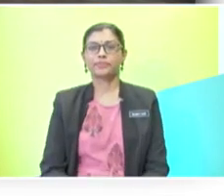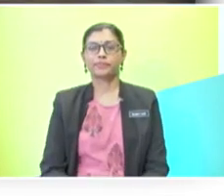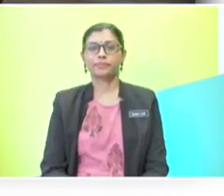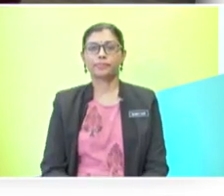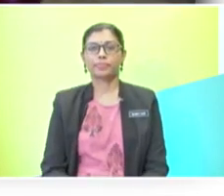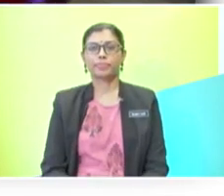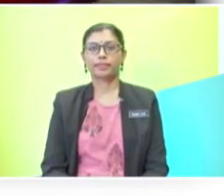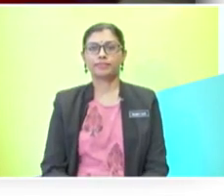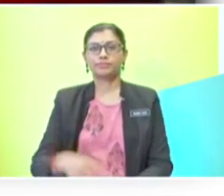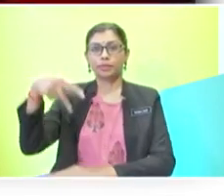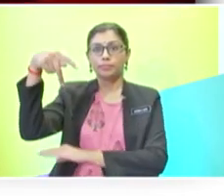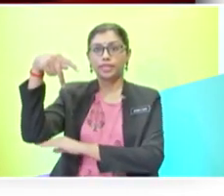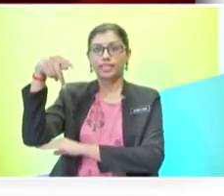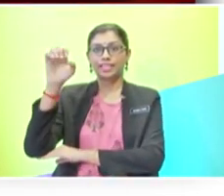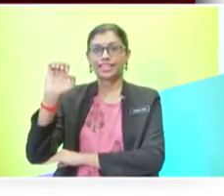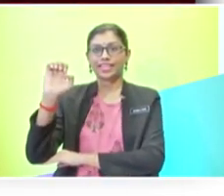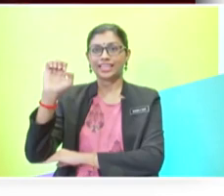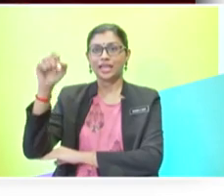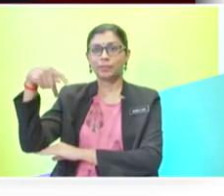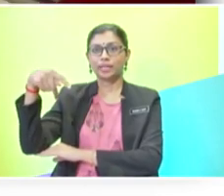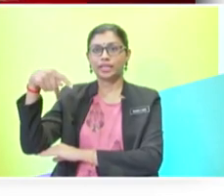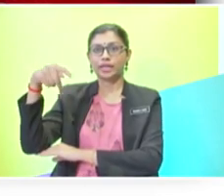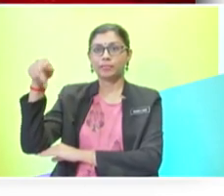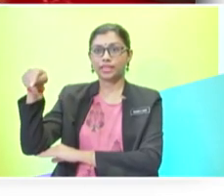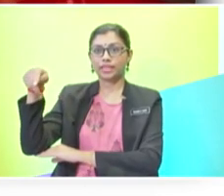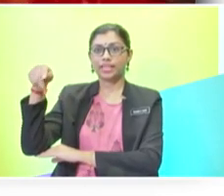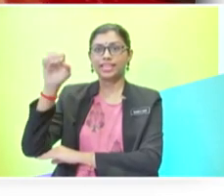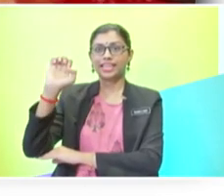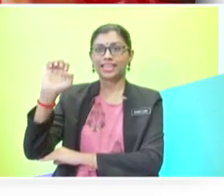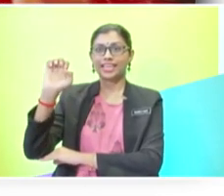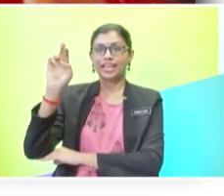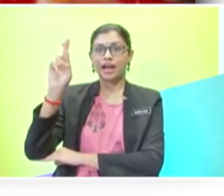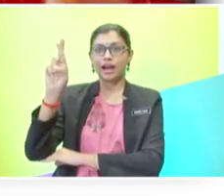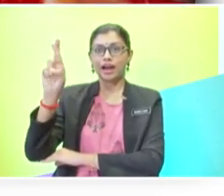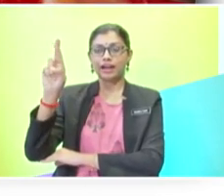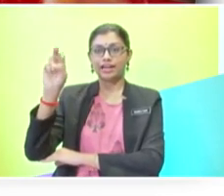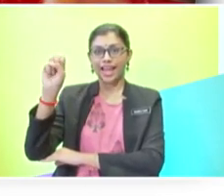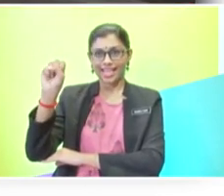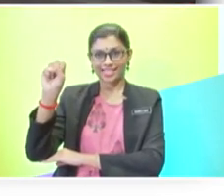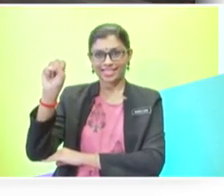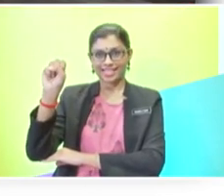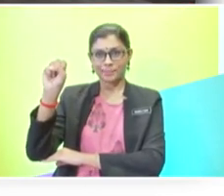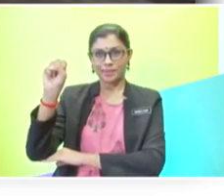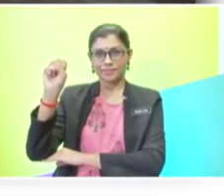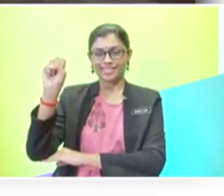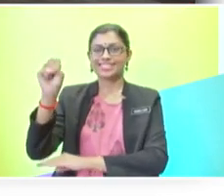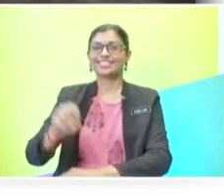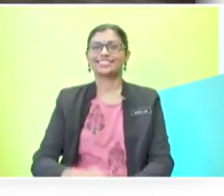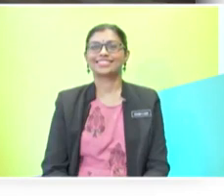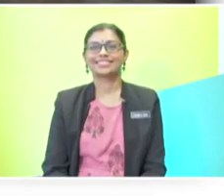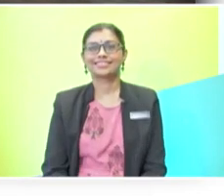Peppers. P E P P E R S.